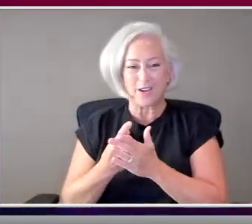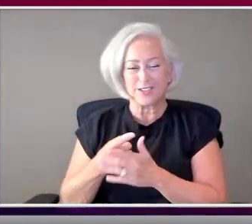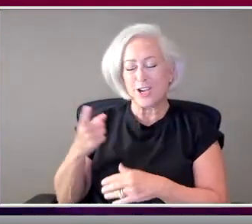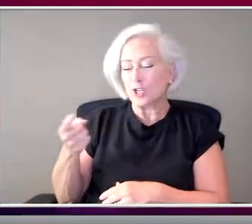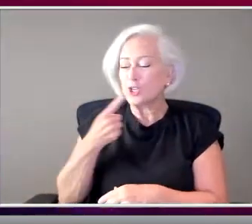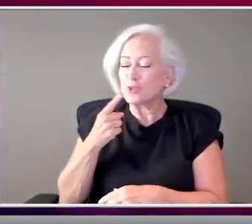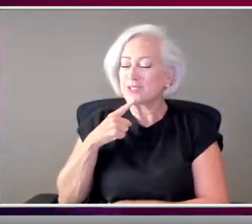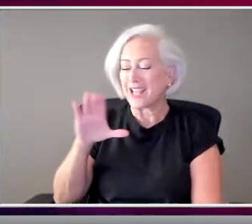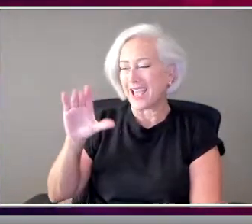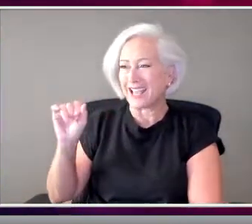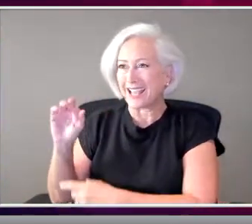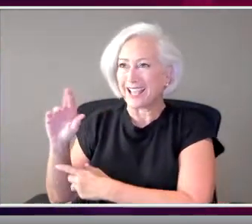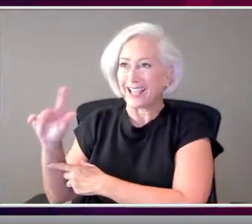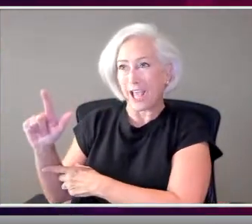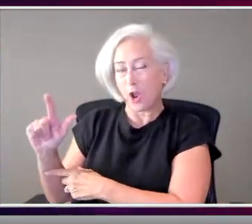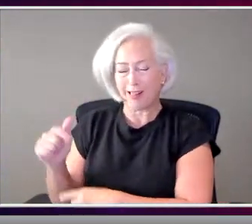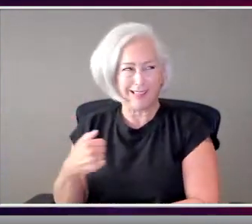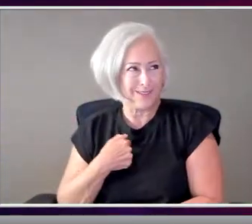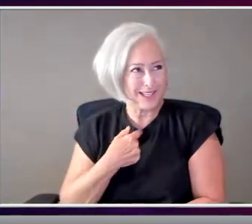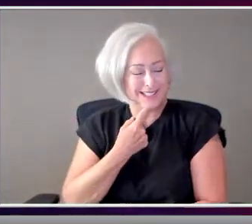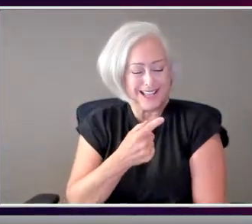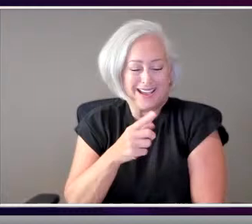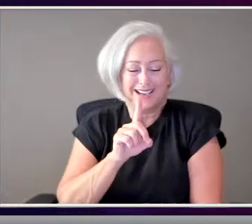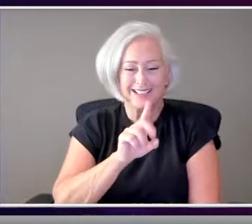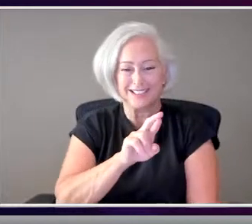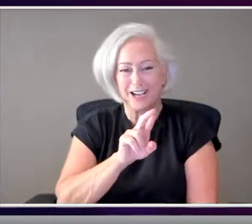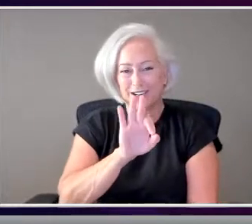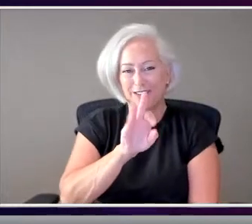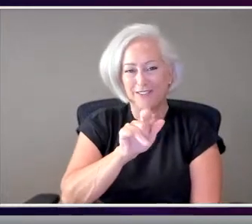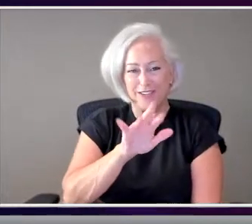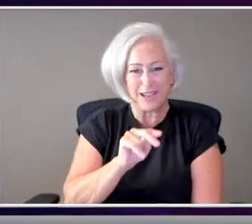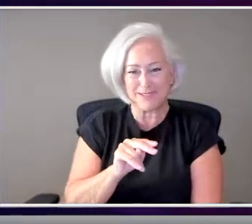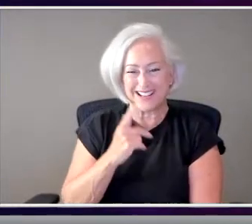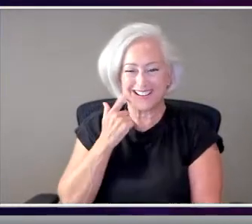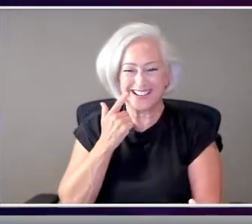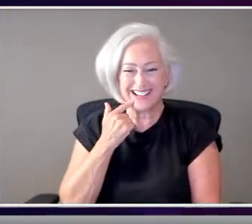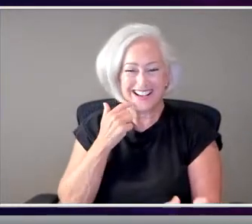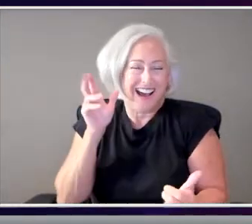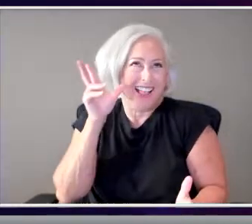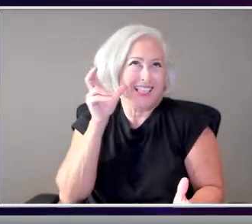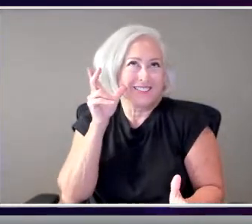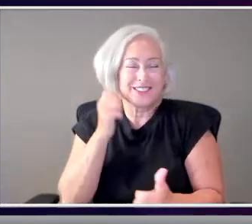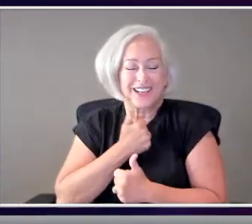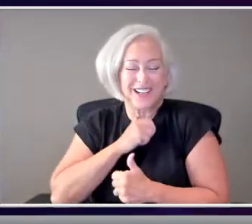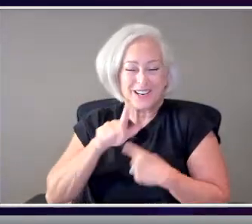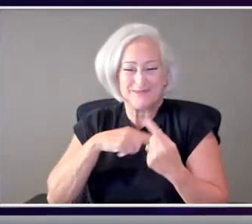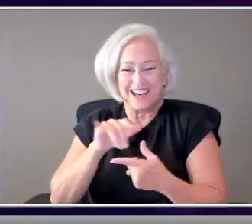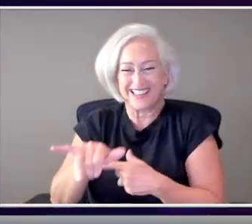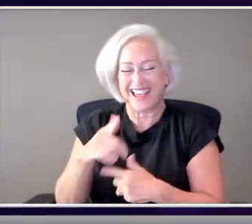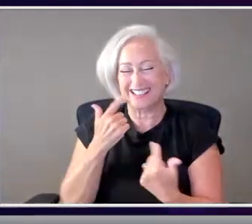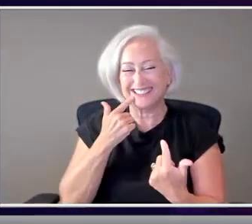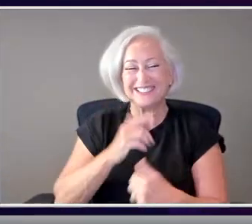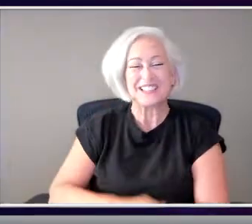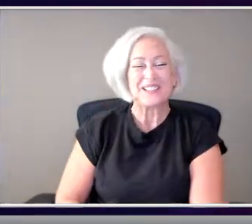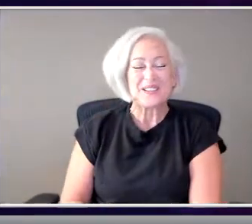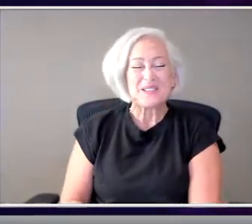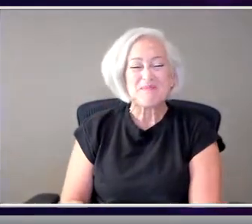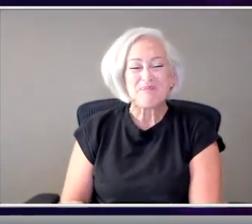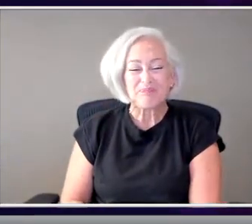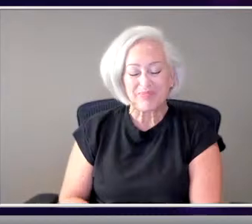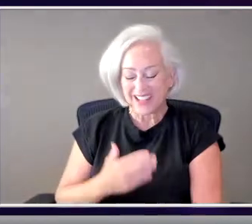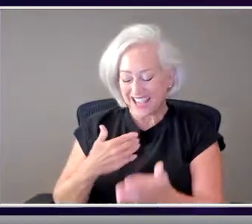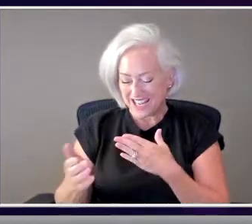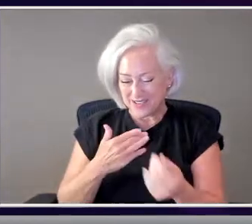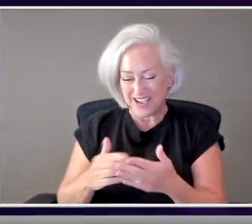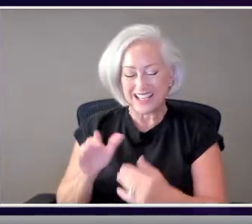Fabian, just to bring our audience back. Yeah. So I love hearing this about Dr. Fabian, though. Well, so she was